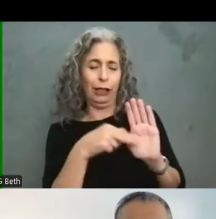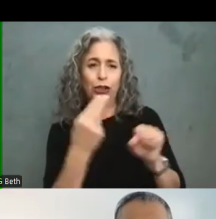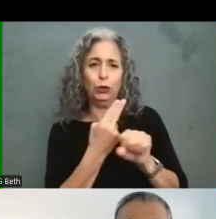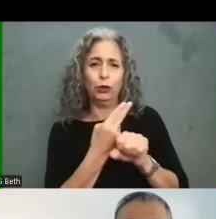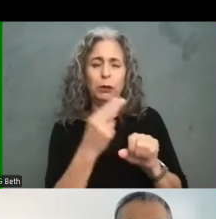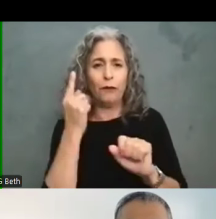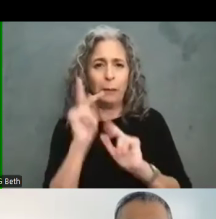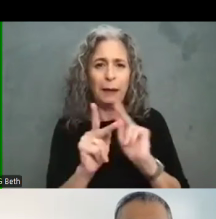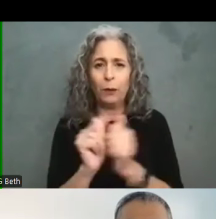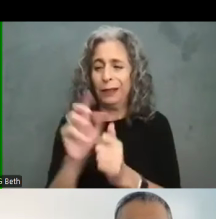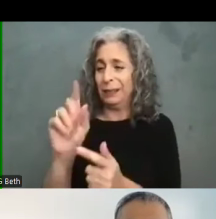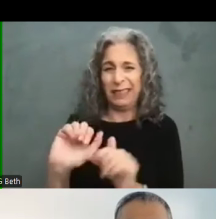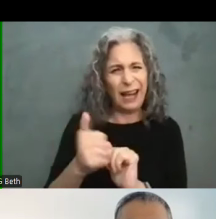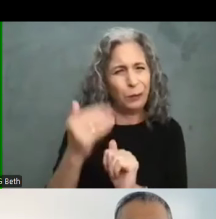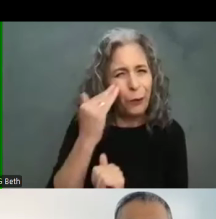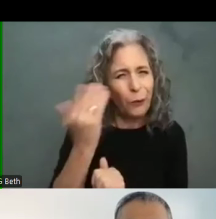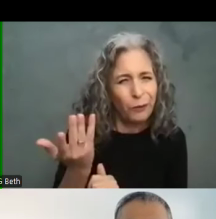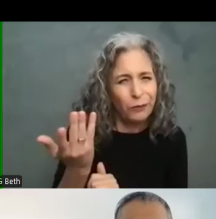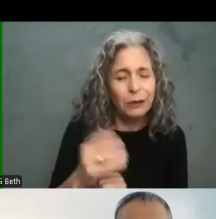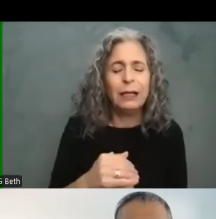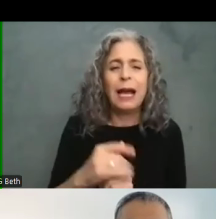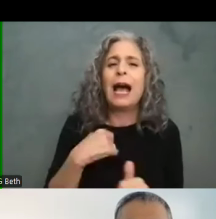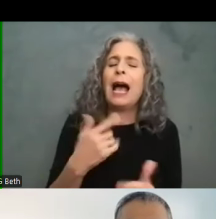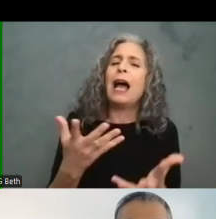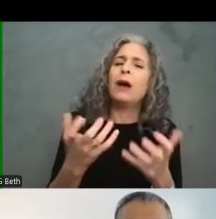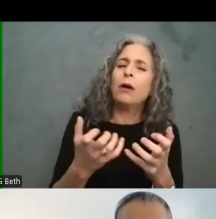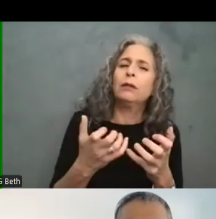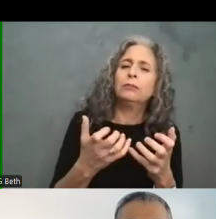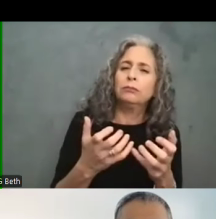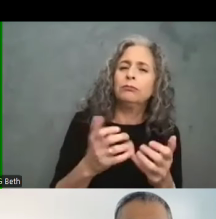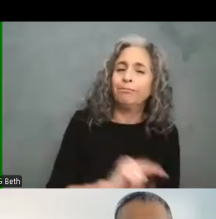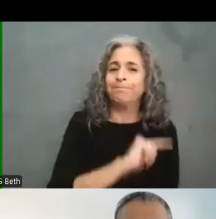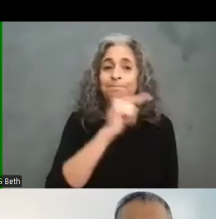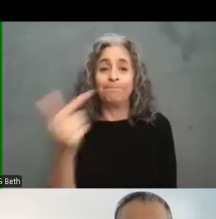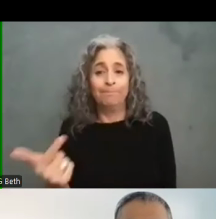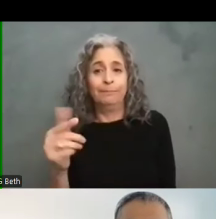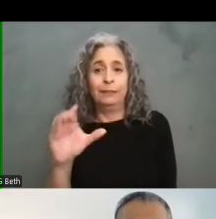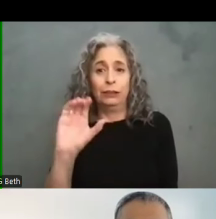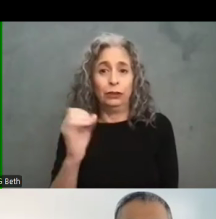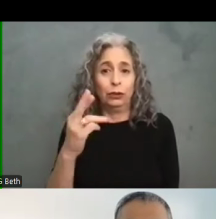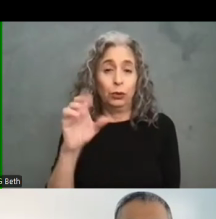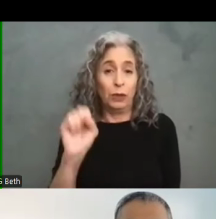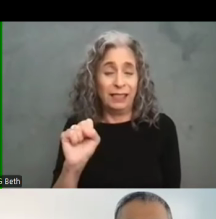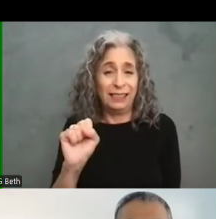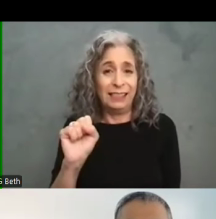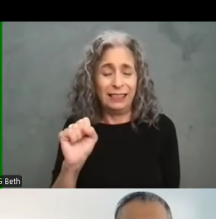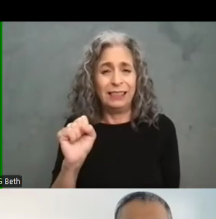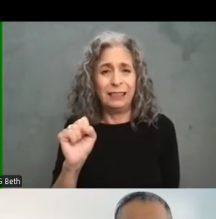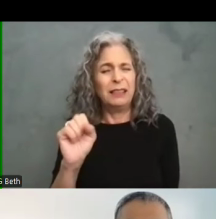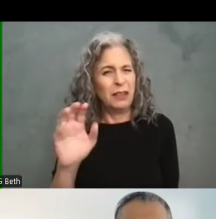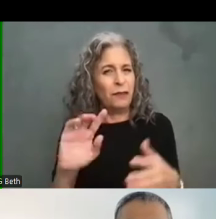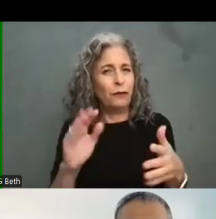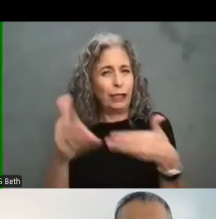persons with disabilities? So I want to pass the mic to Chris for a few moments for